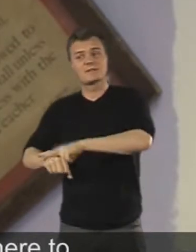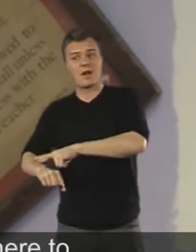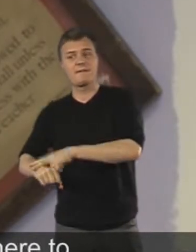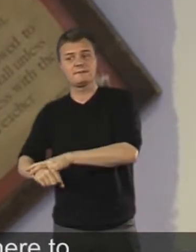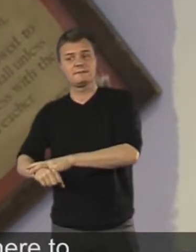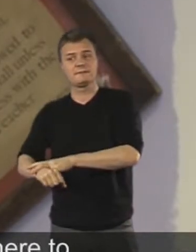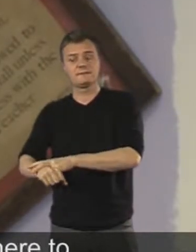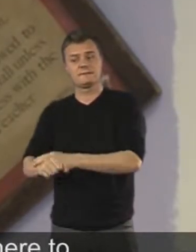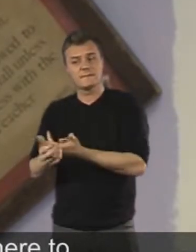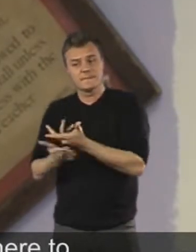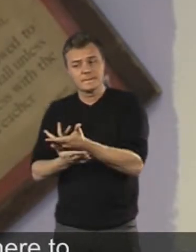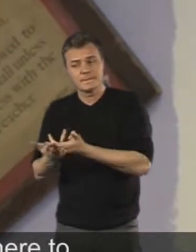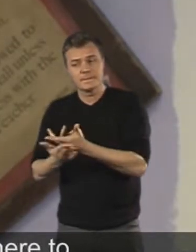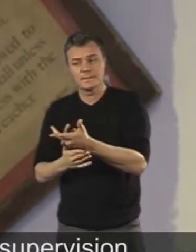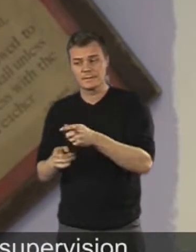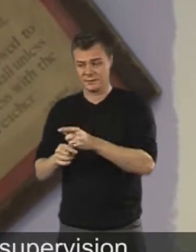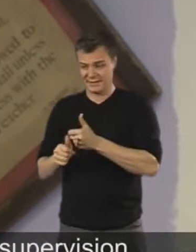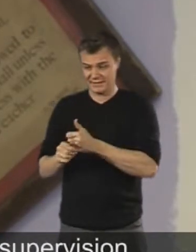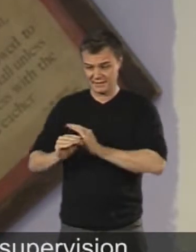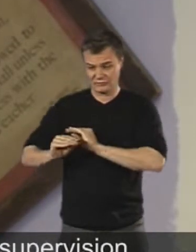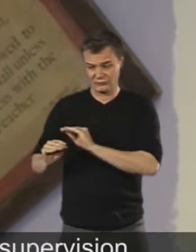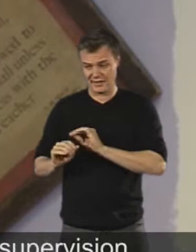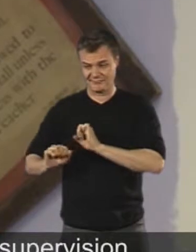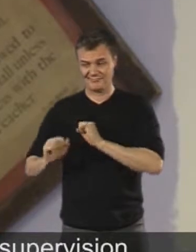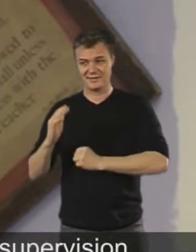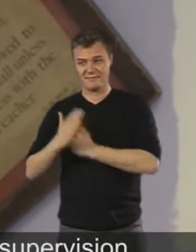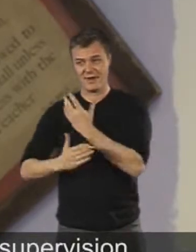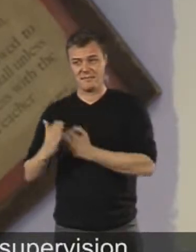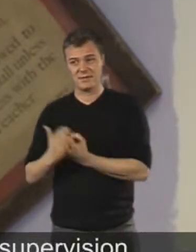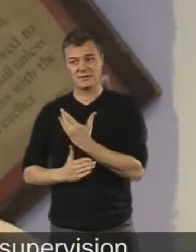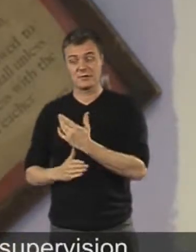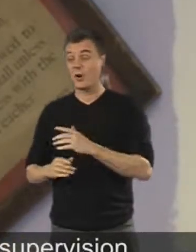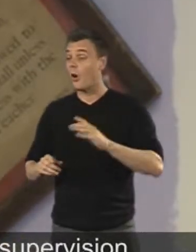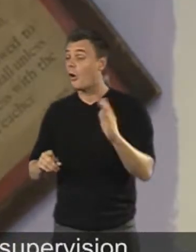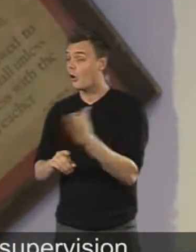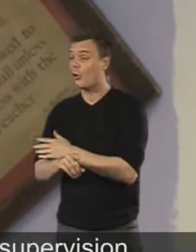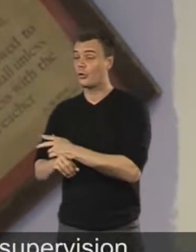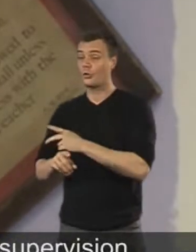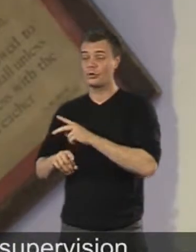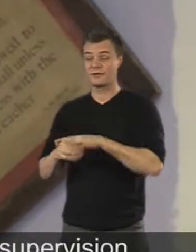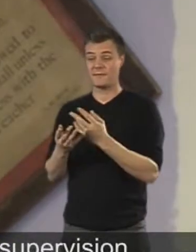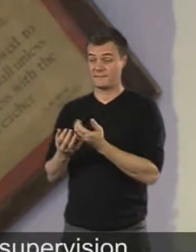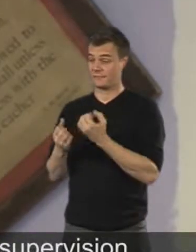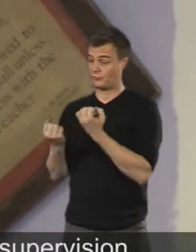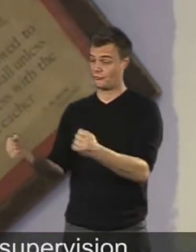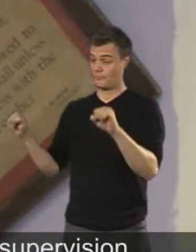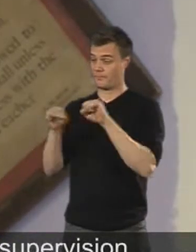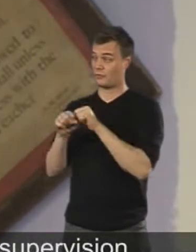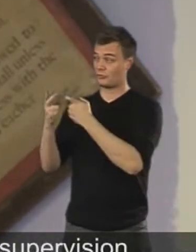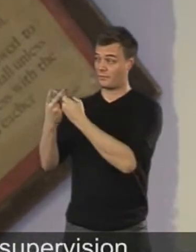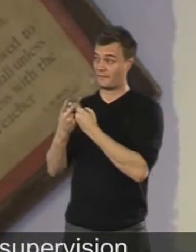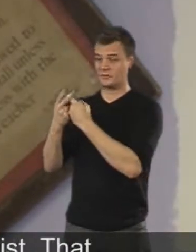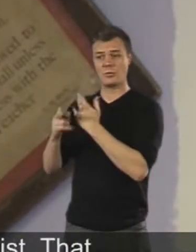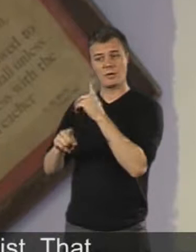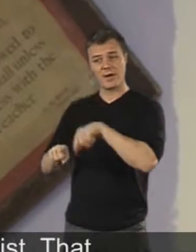and to assist in their training and development. All staff have a group supervision for an hour a week,